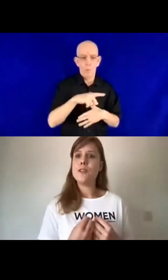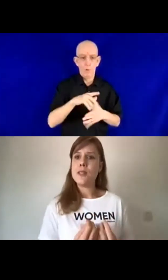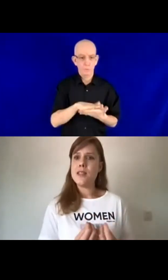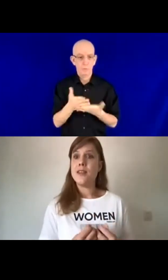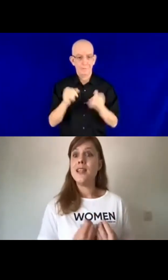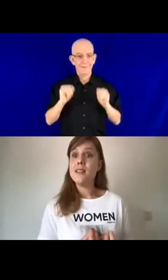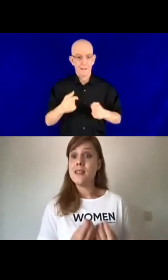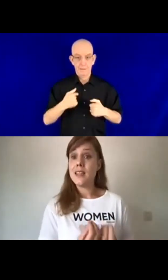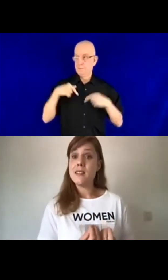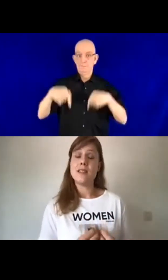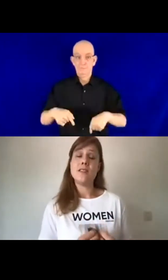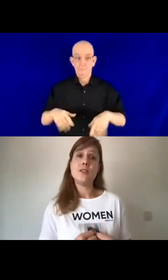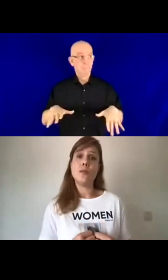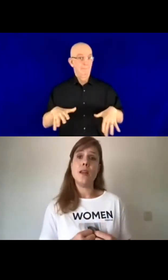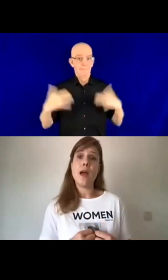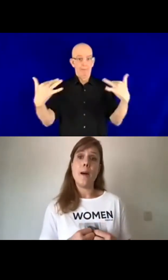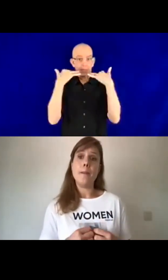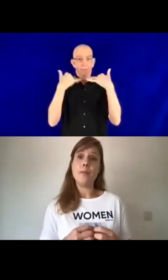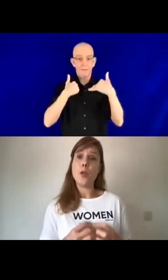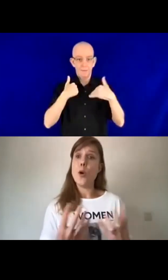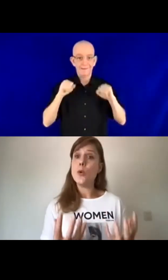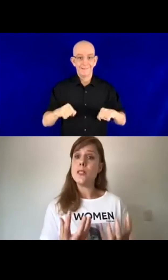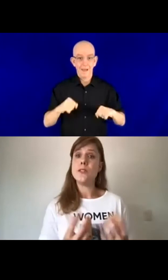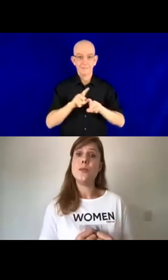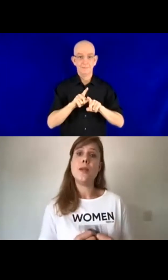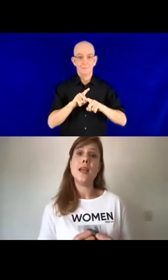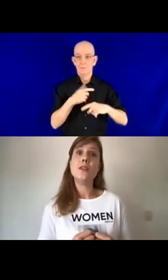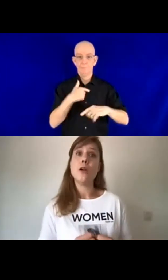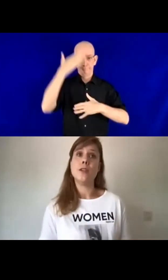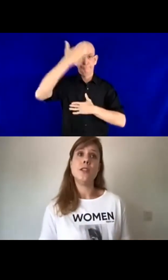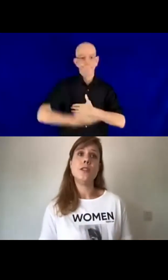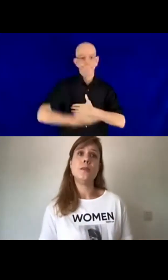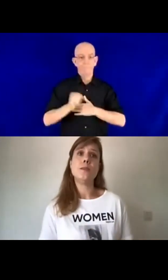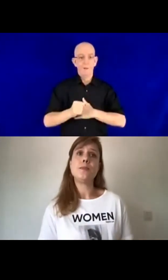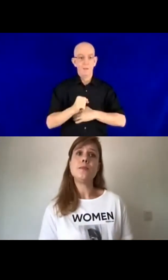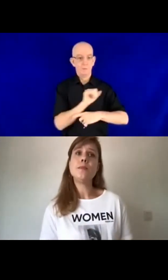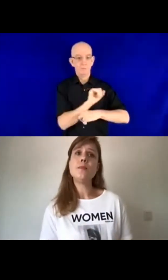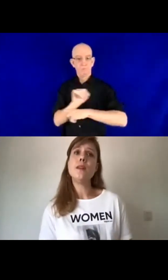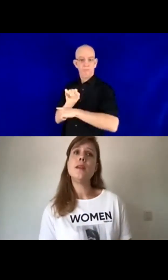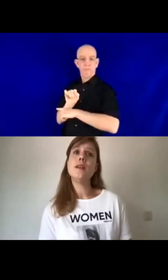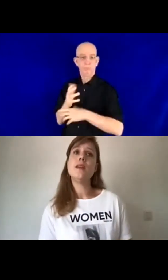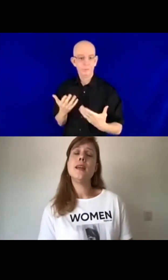for specific skill sets to be honed and to be encouraged.